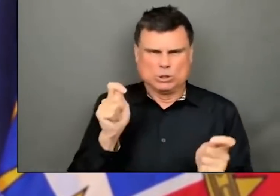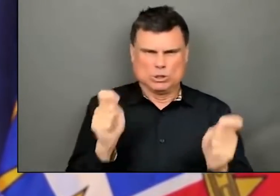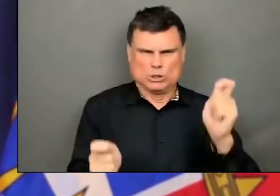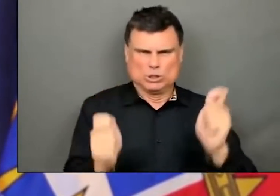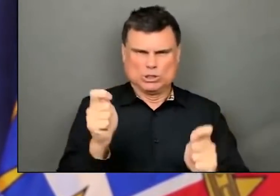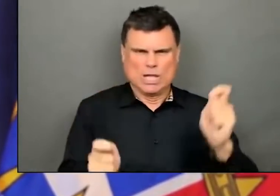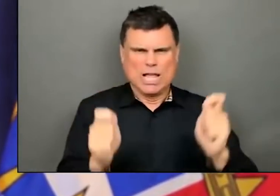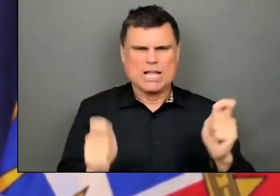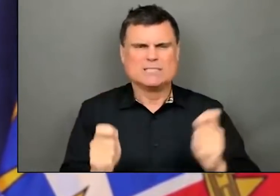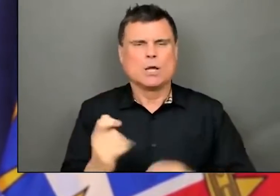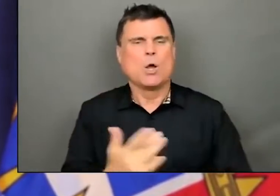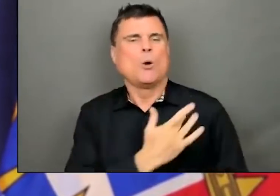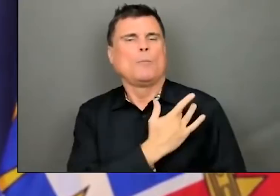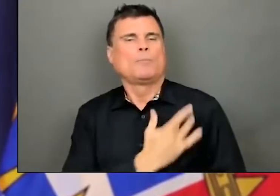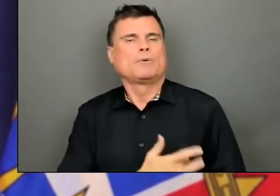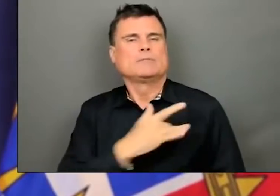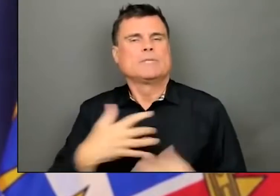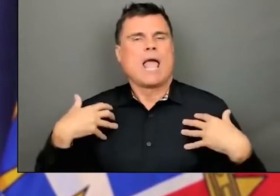those was